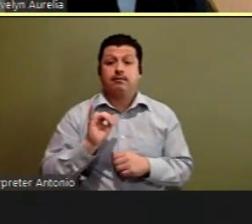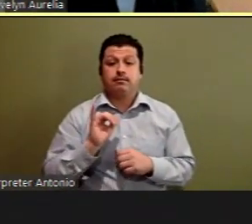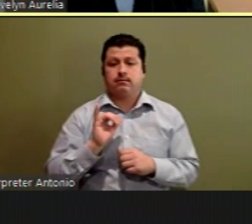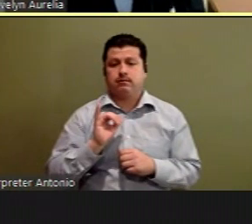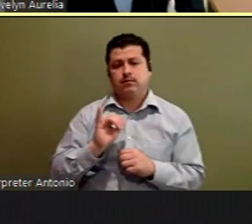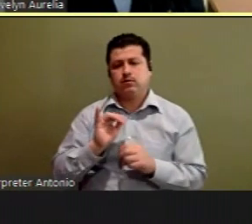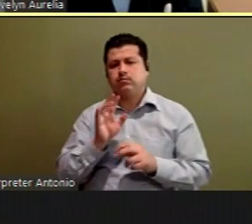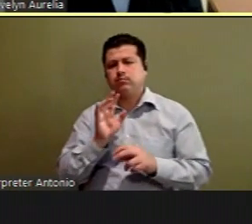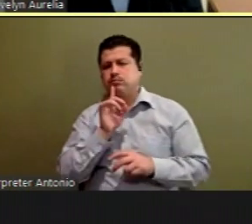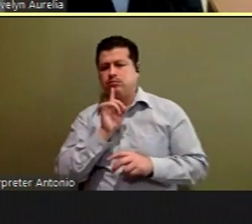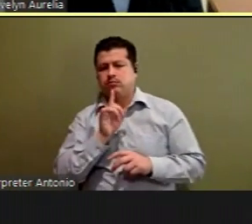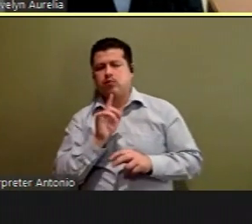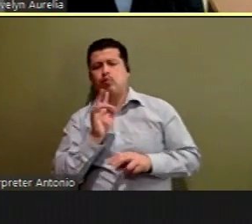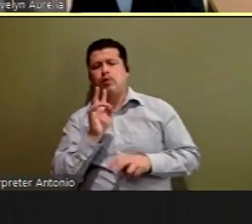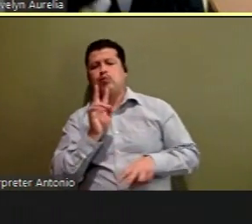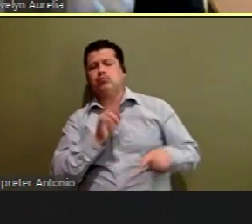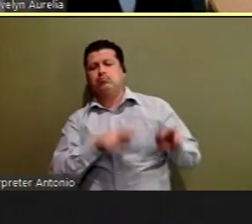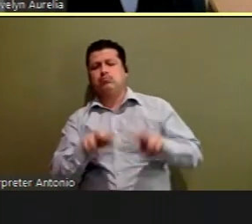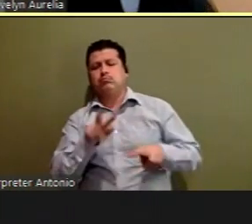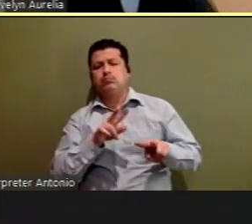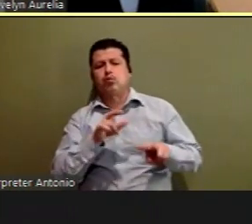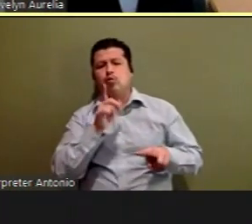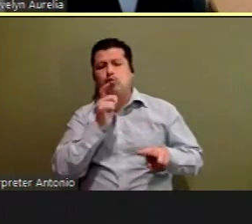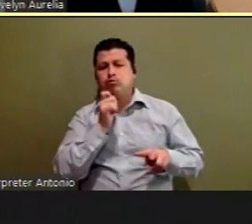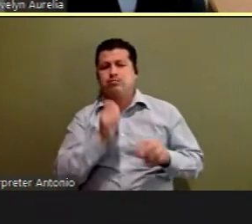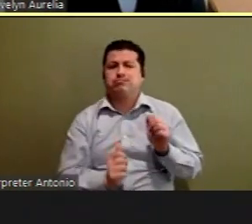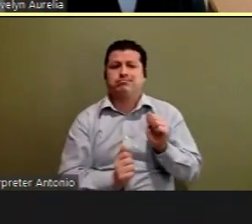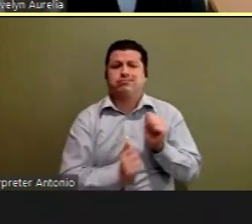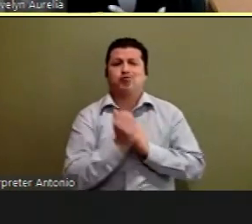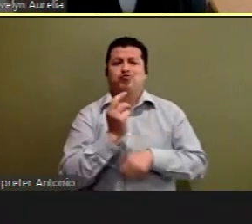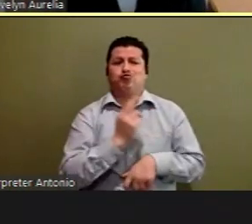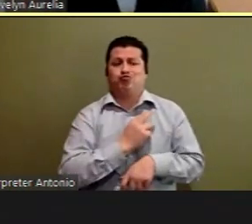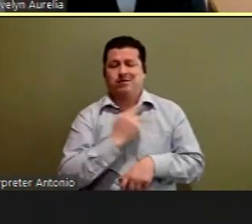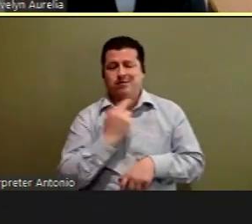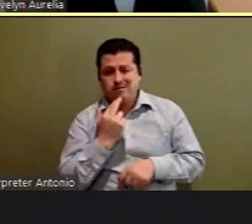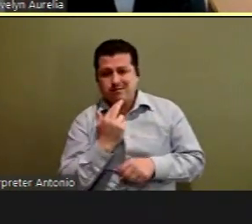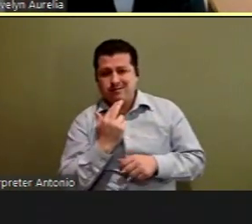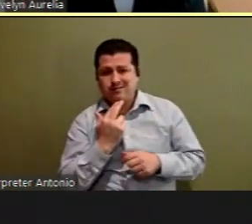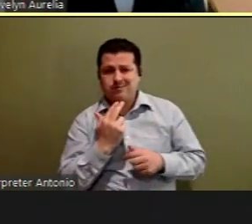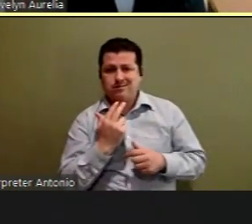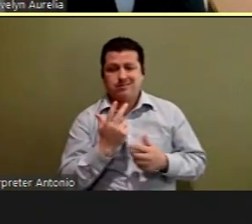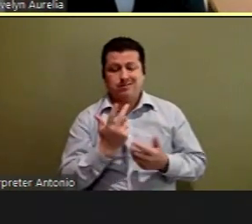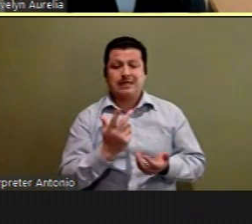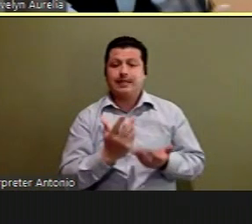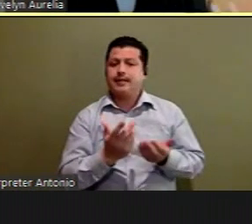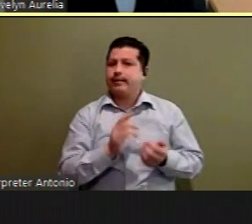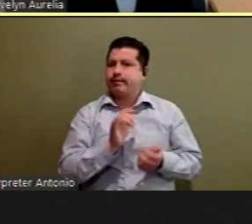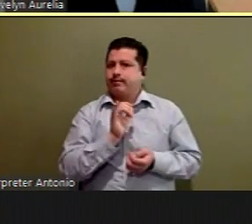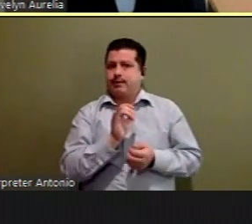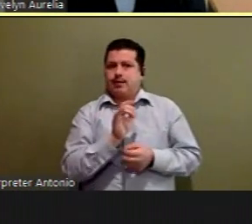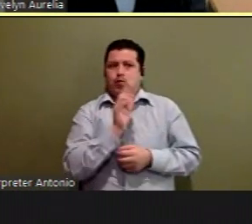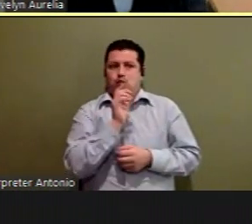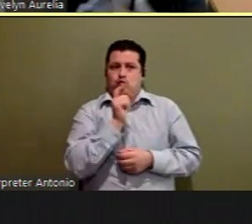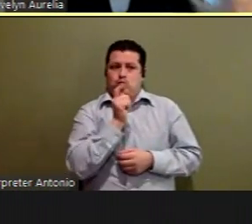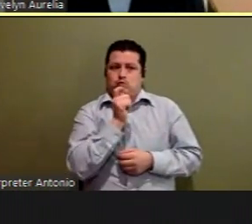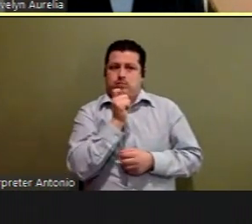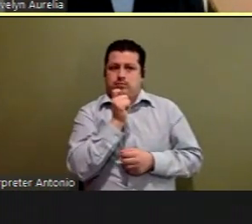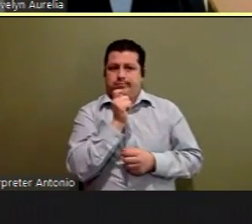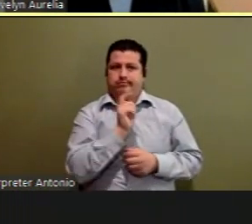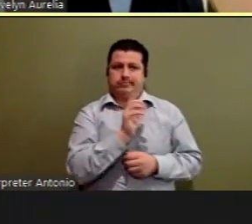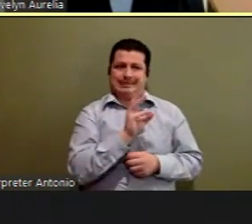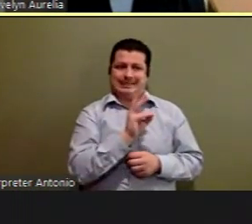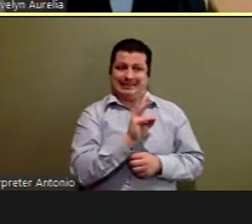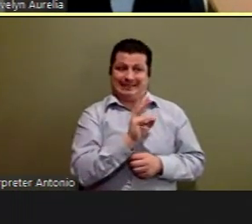risk profile of those people over 65, and they invite people who are the sickest of that group first. And in some institutions, it's anyone